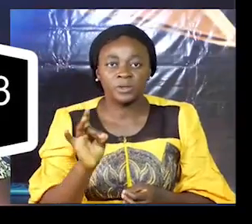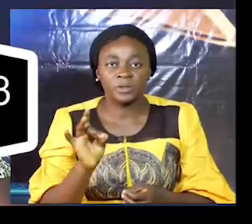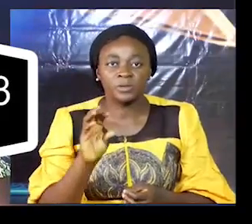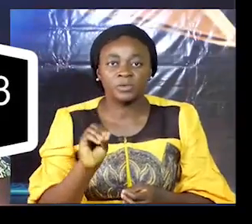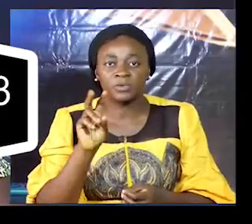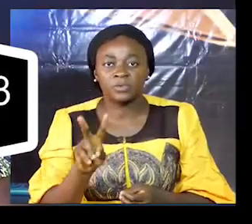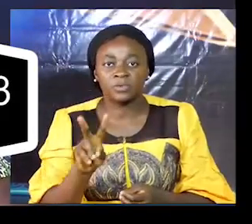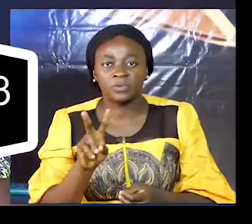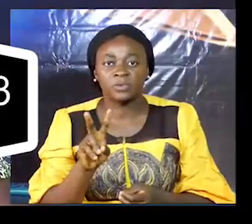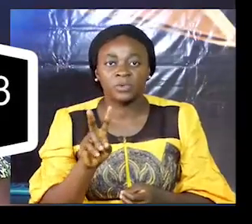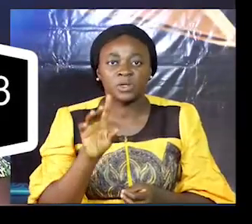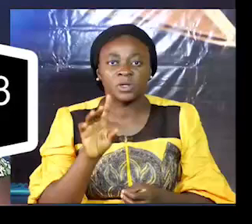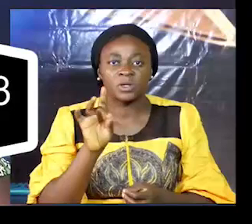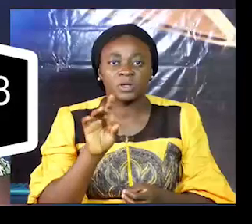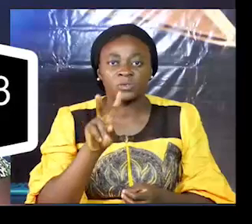+234-802-168-8883.